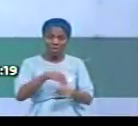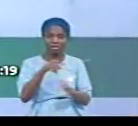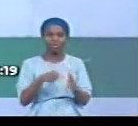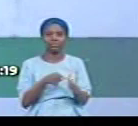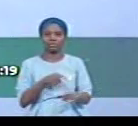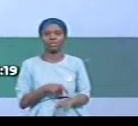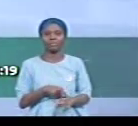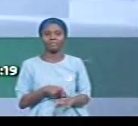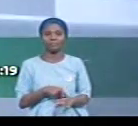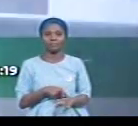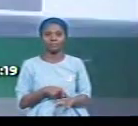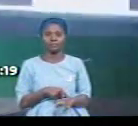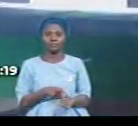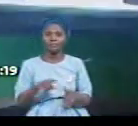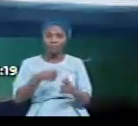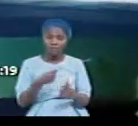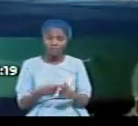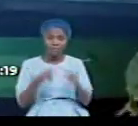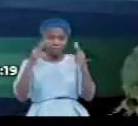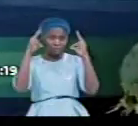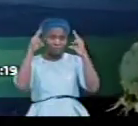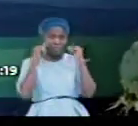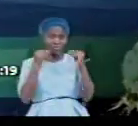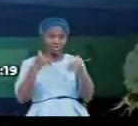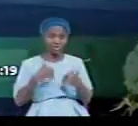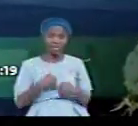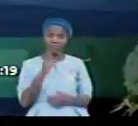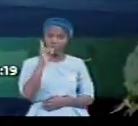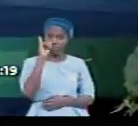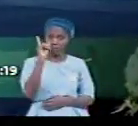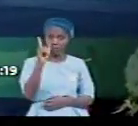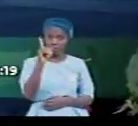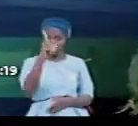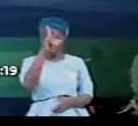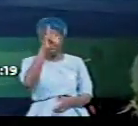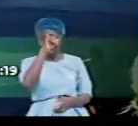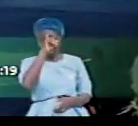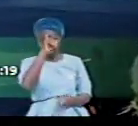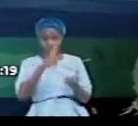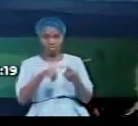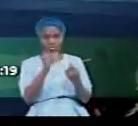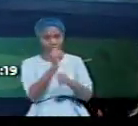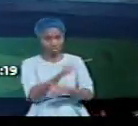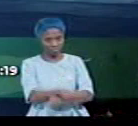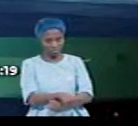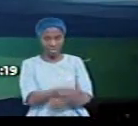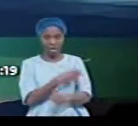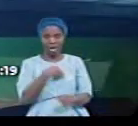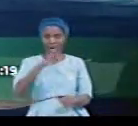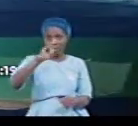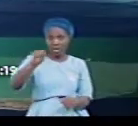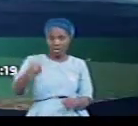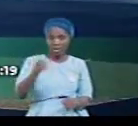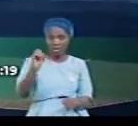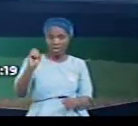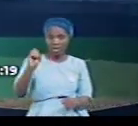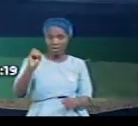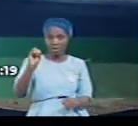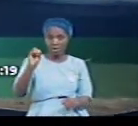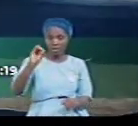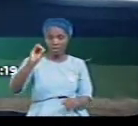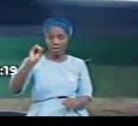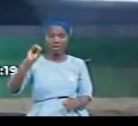Moses had won Egypt to conquer. And Joshua had a